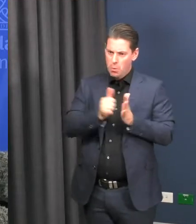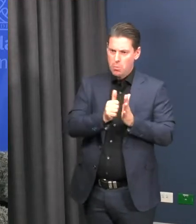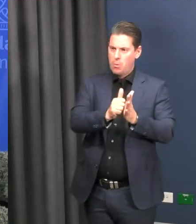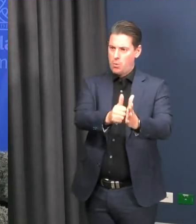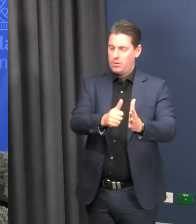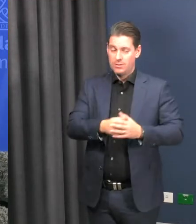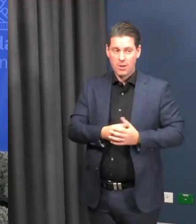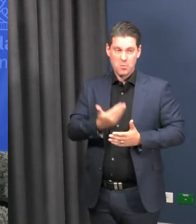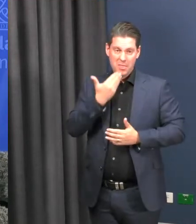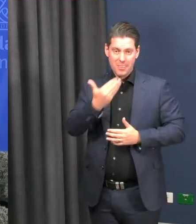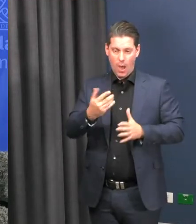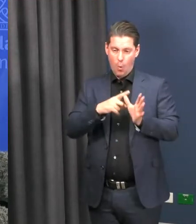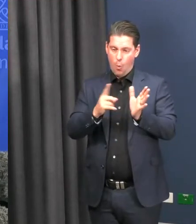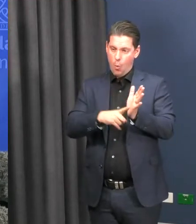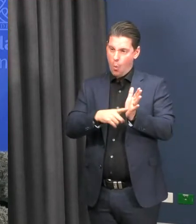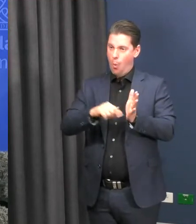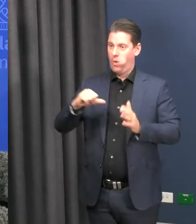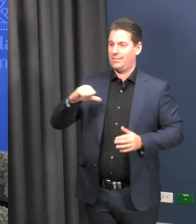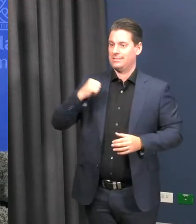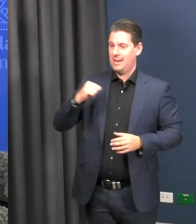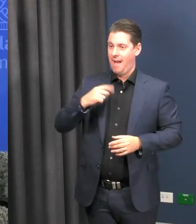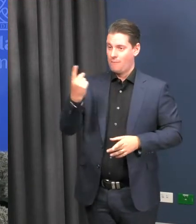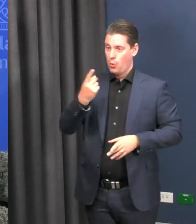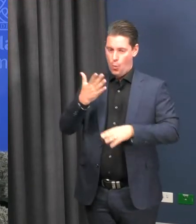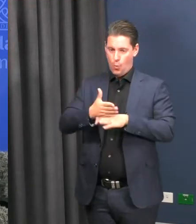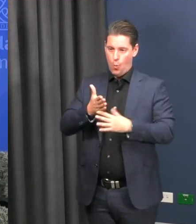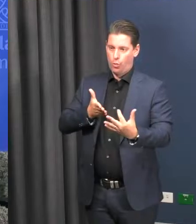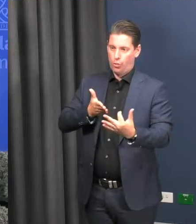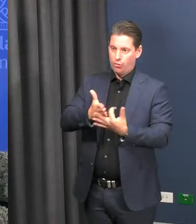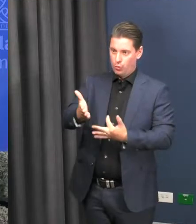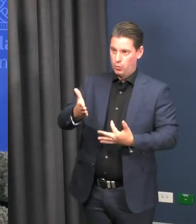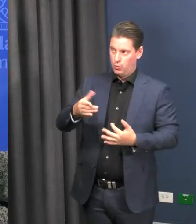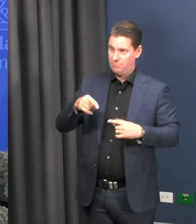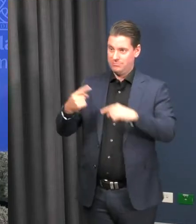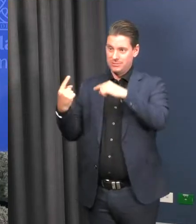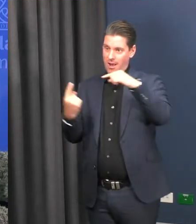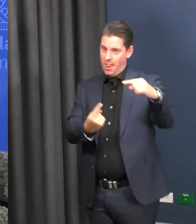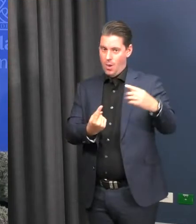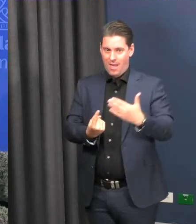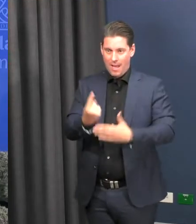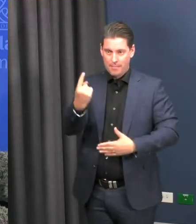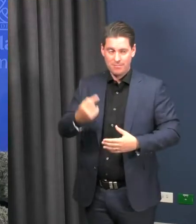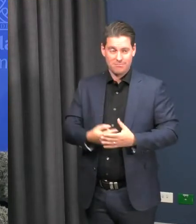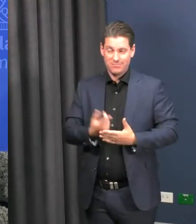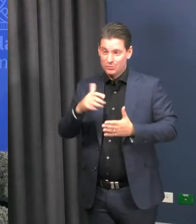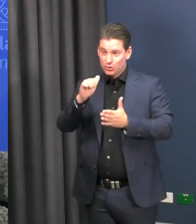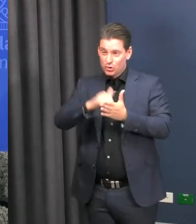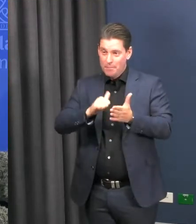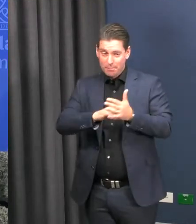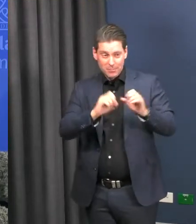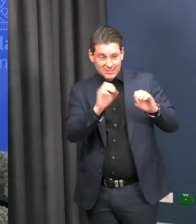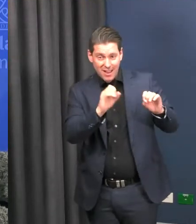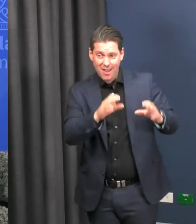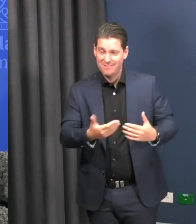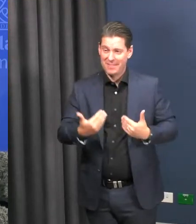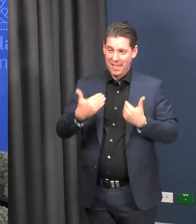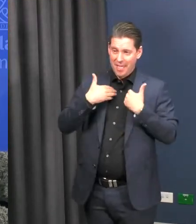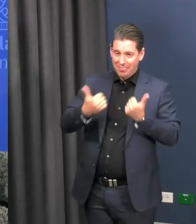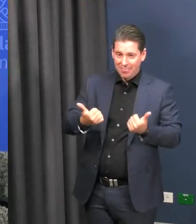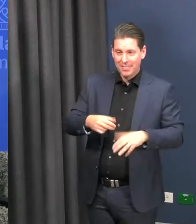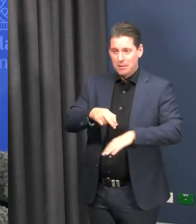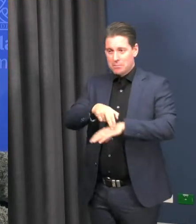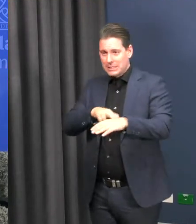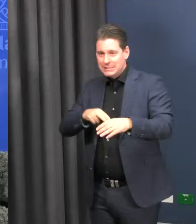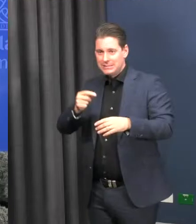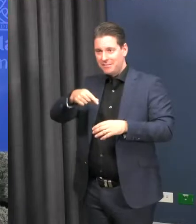they're across any of the 3 levels of government or whether you're someone stacking supermarket shelves. Thanks very much for what you're doing